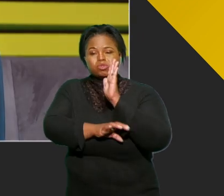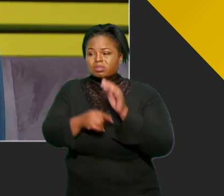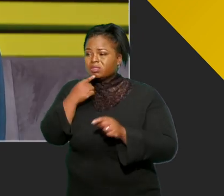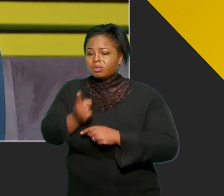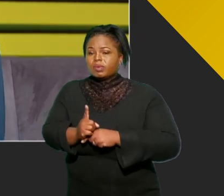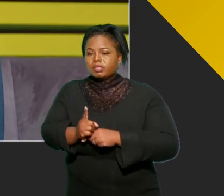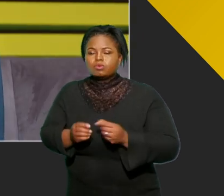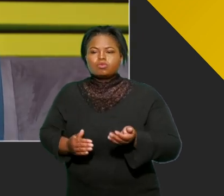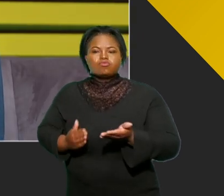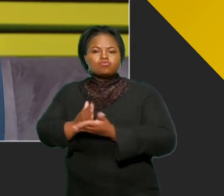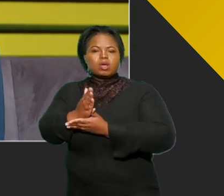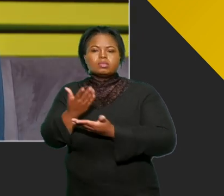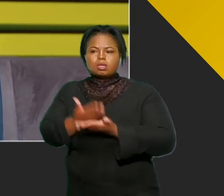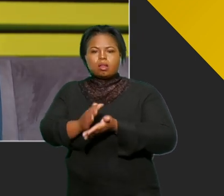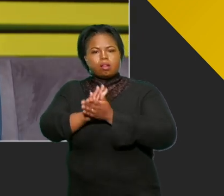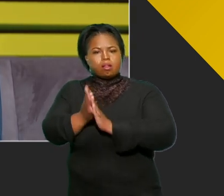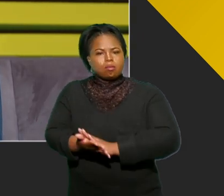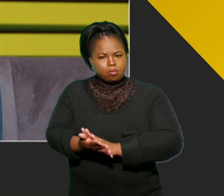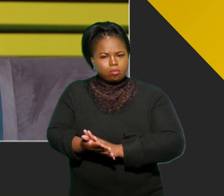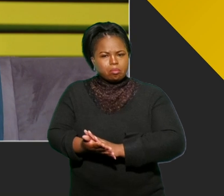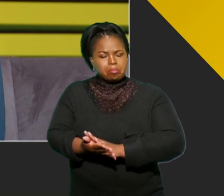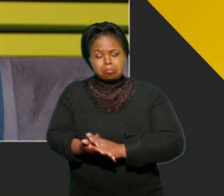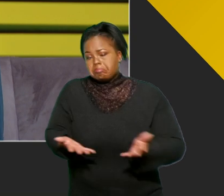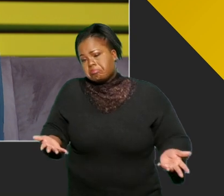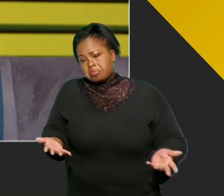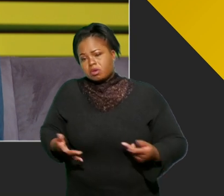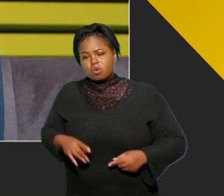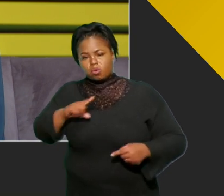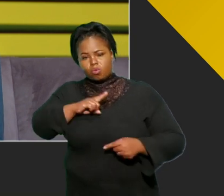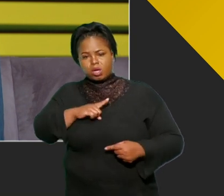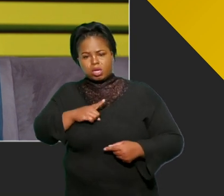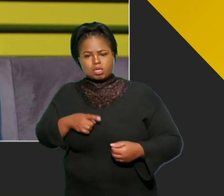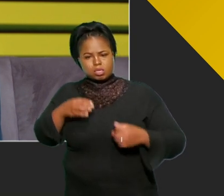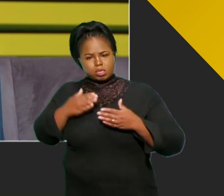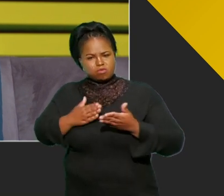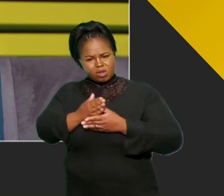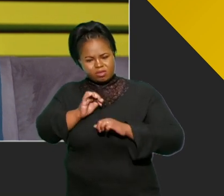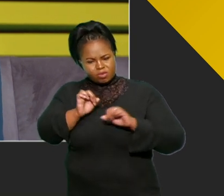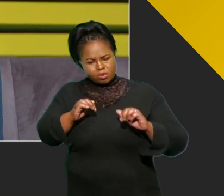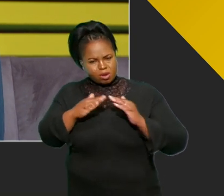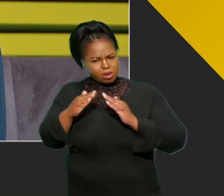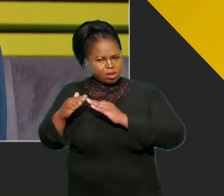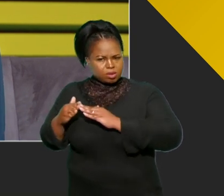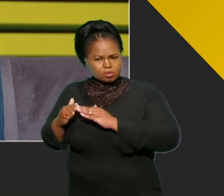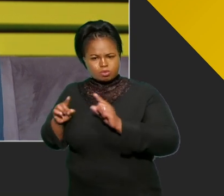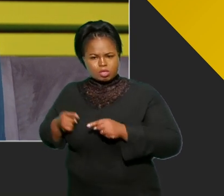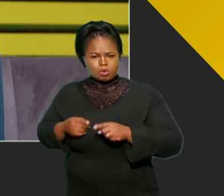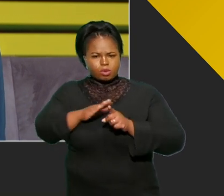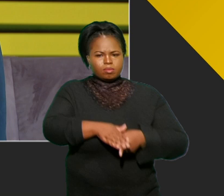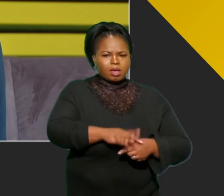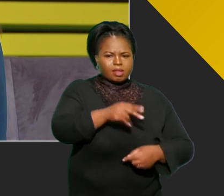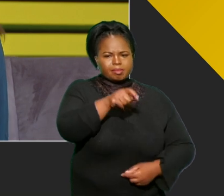can be infringed for a moment to make sure that people, their rights to adequate housing is not infringed. They're